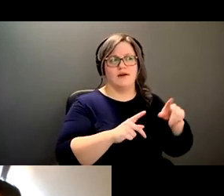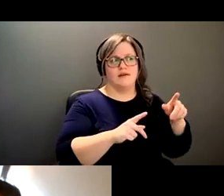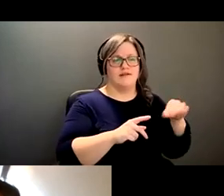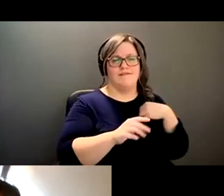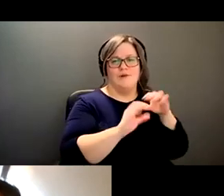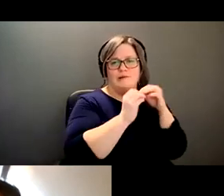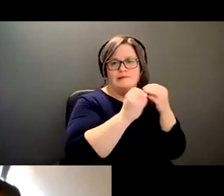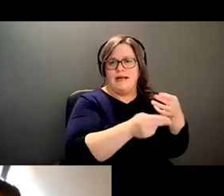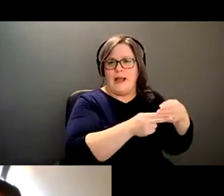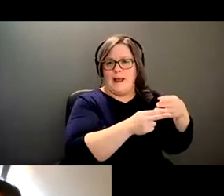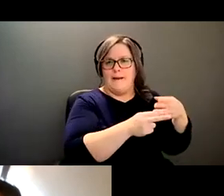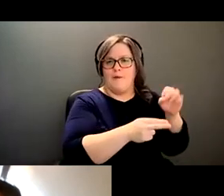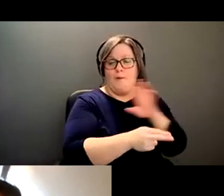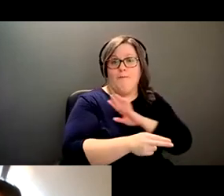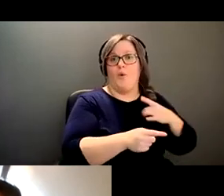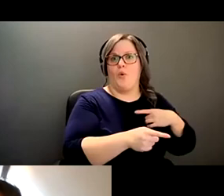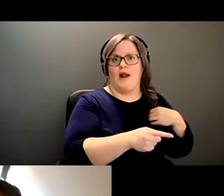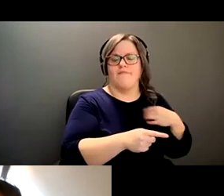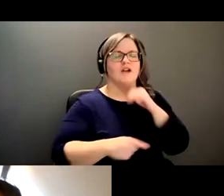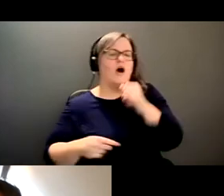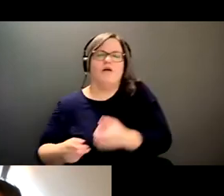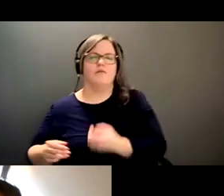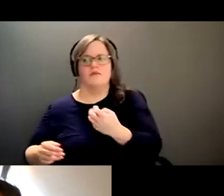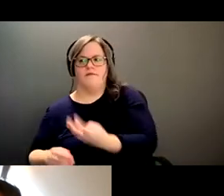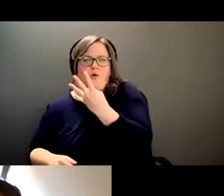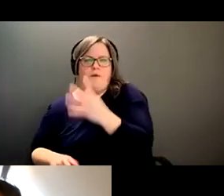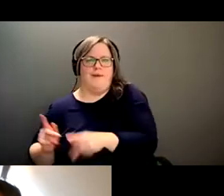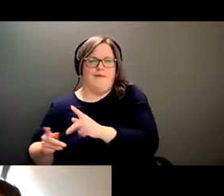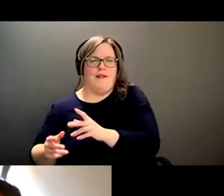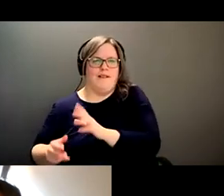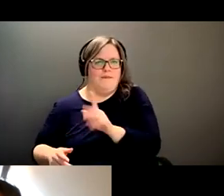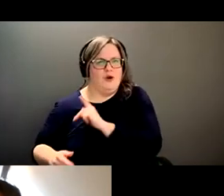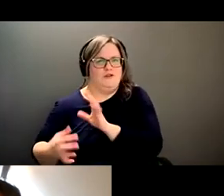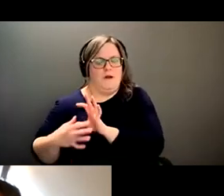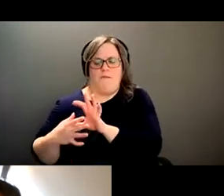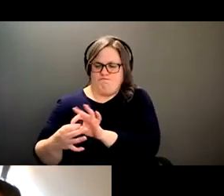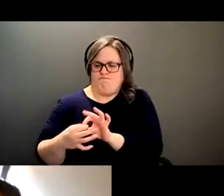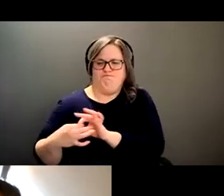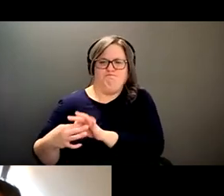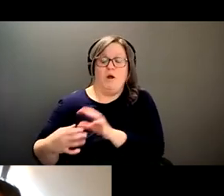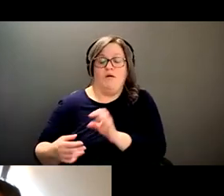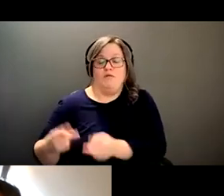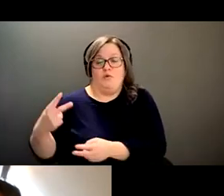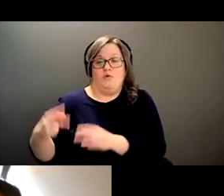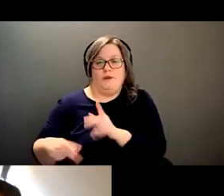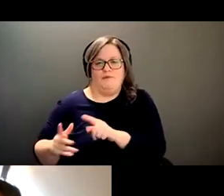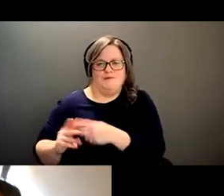other manifestation, as opposed to just four people that started a collective or two people that started a